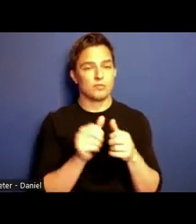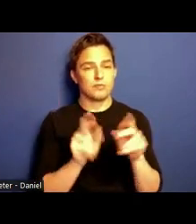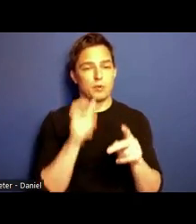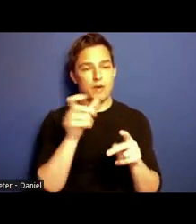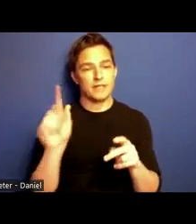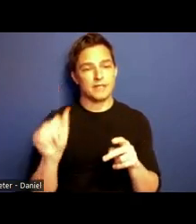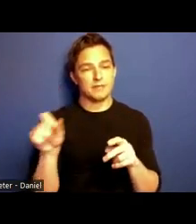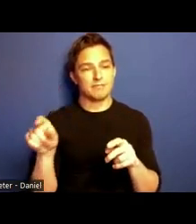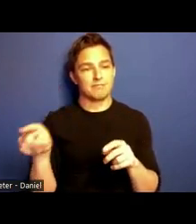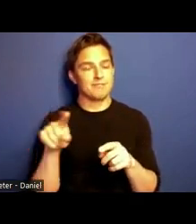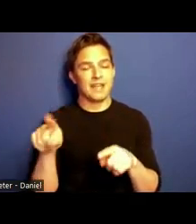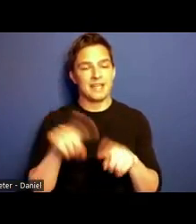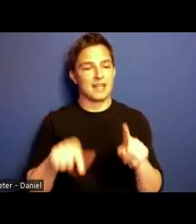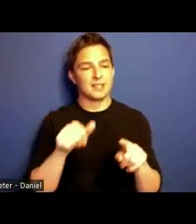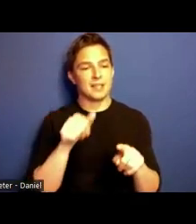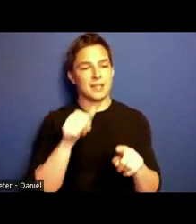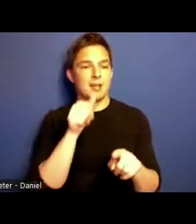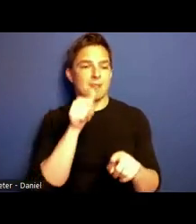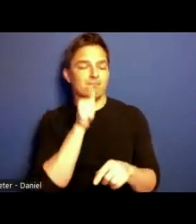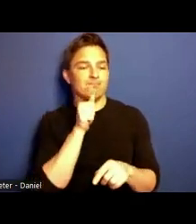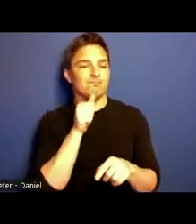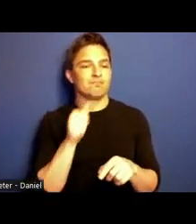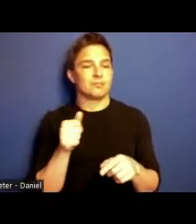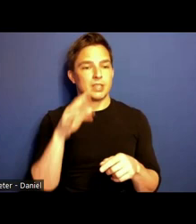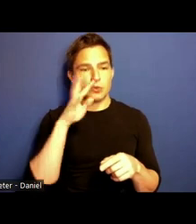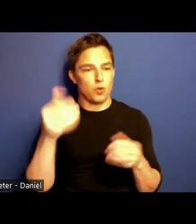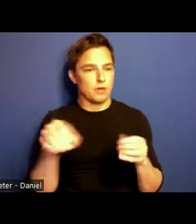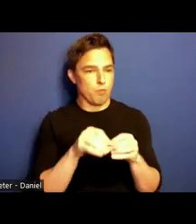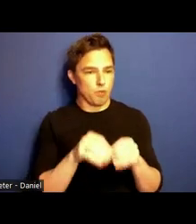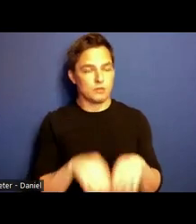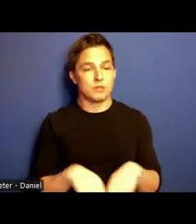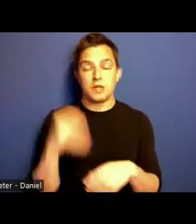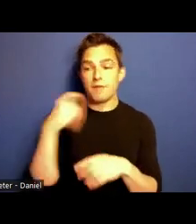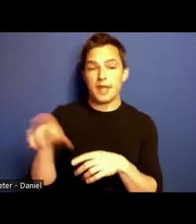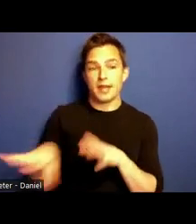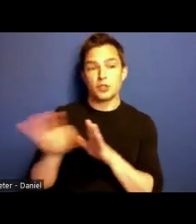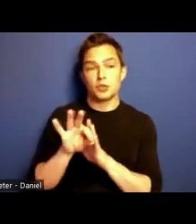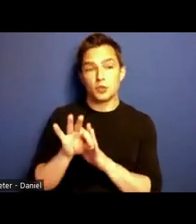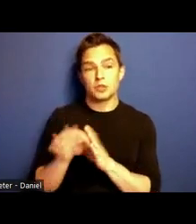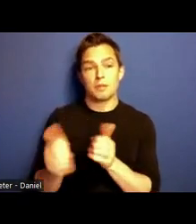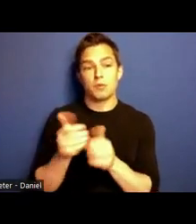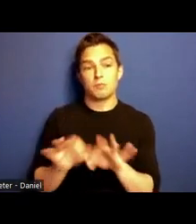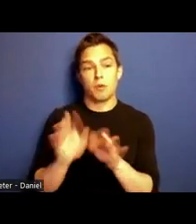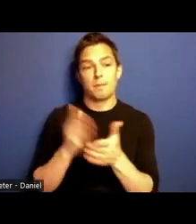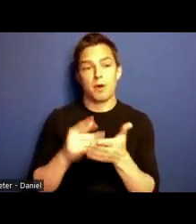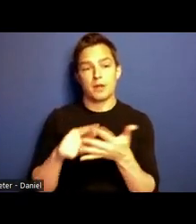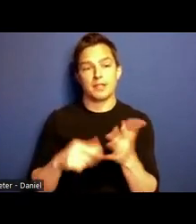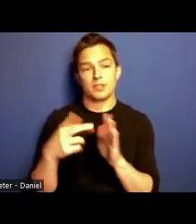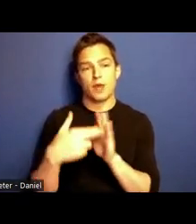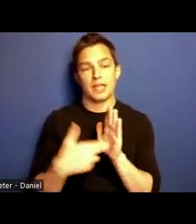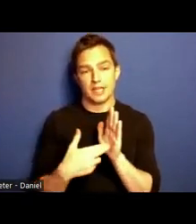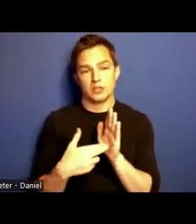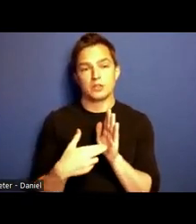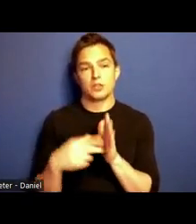can compromise any further. If they had to choose the most important part of these regulations